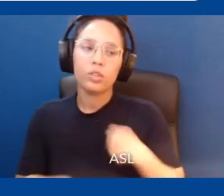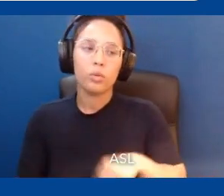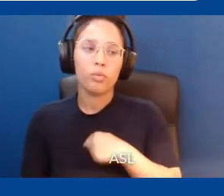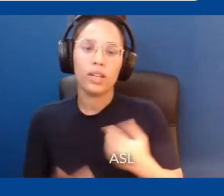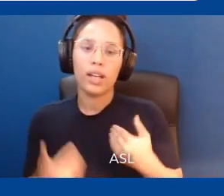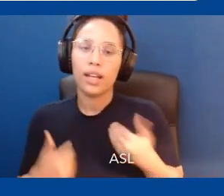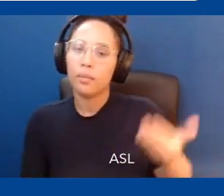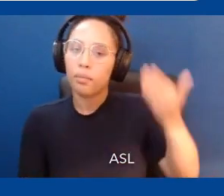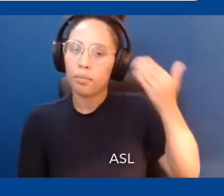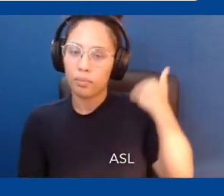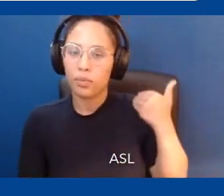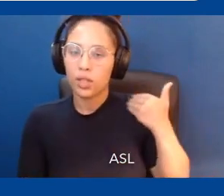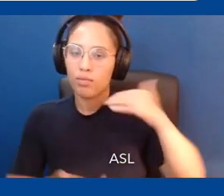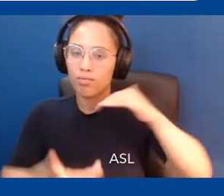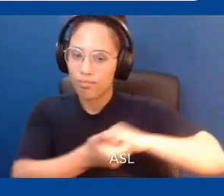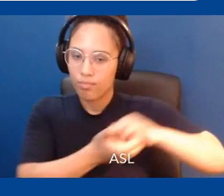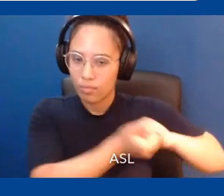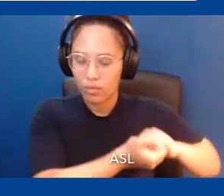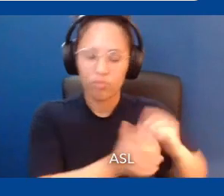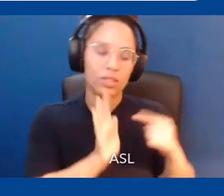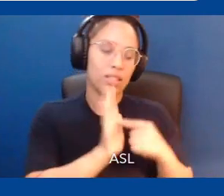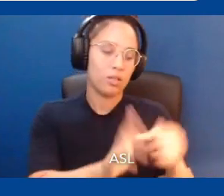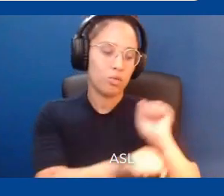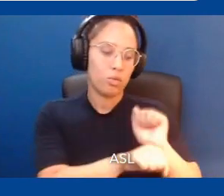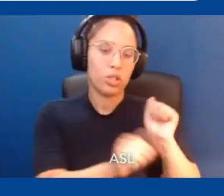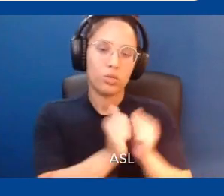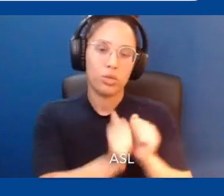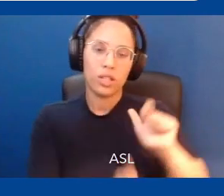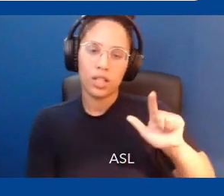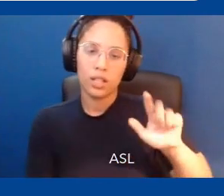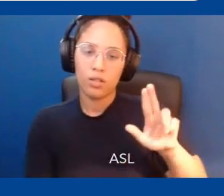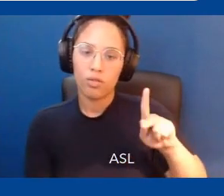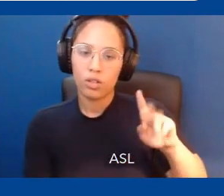Luke Fowler, working on archival subjects, for example, the